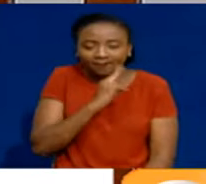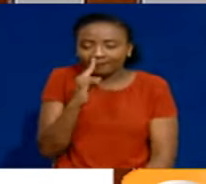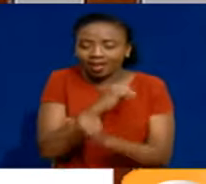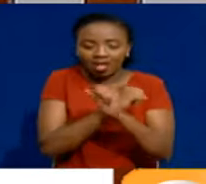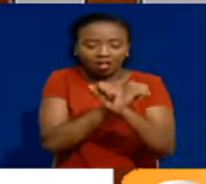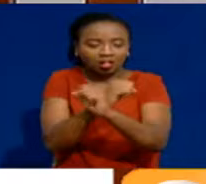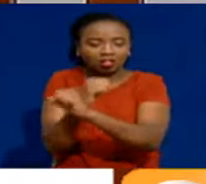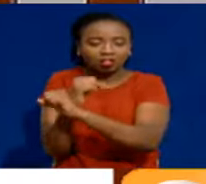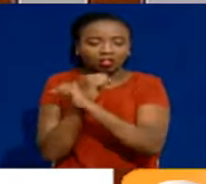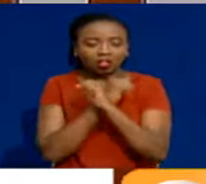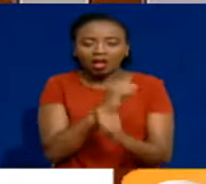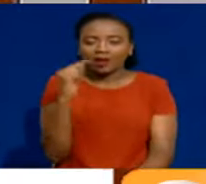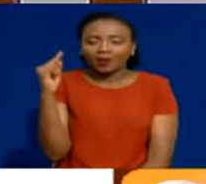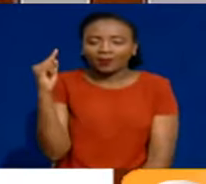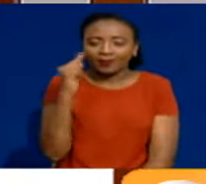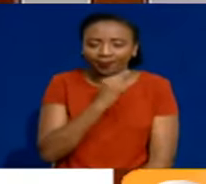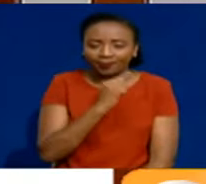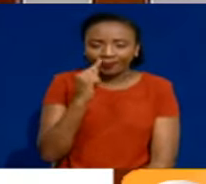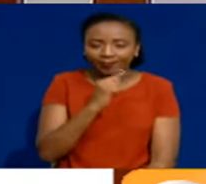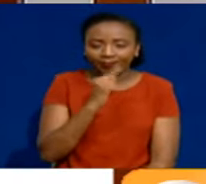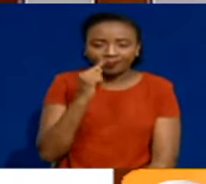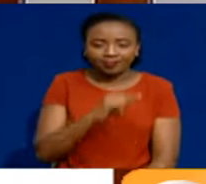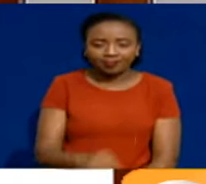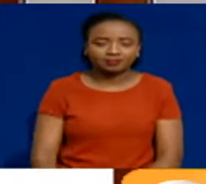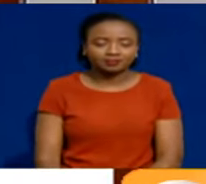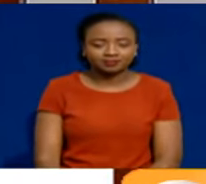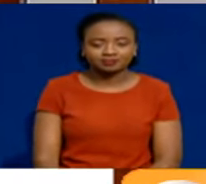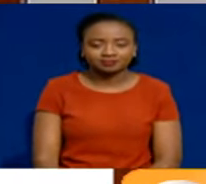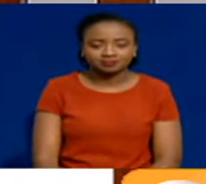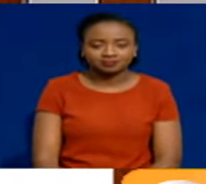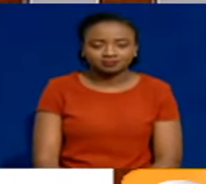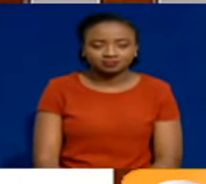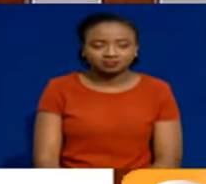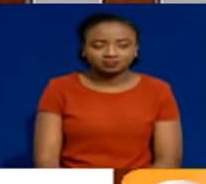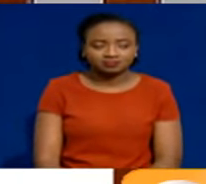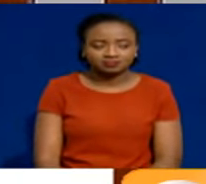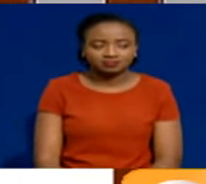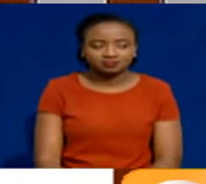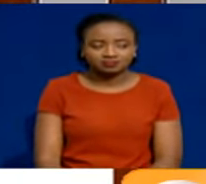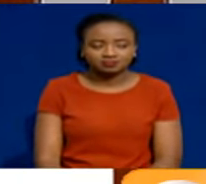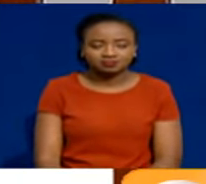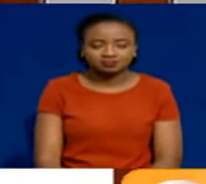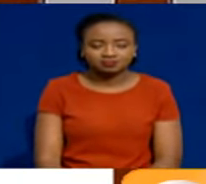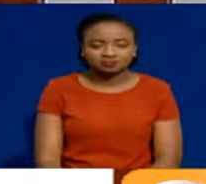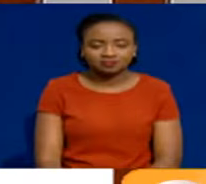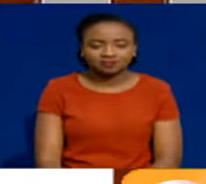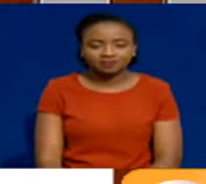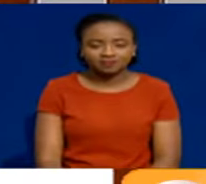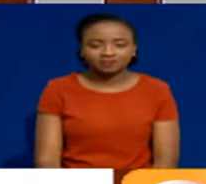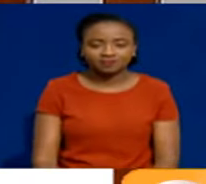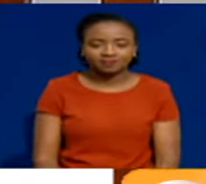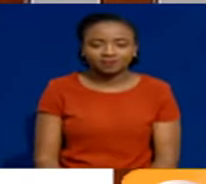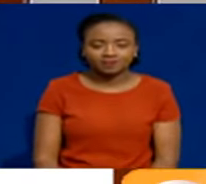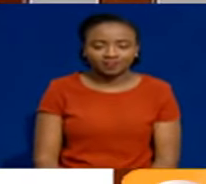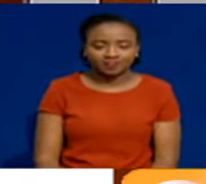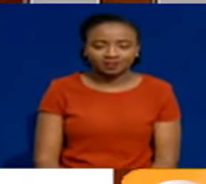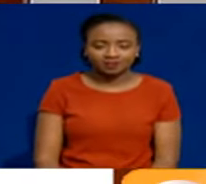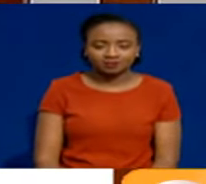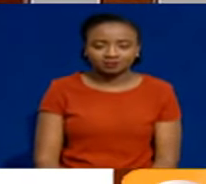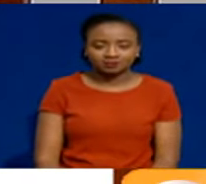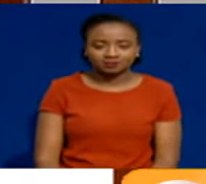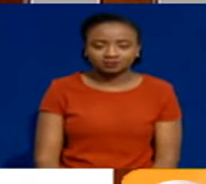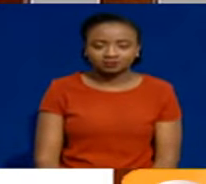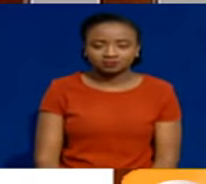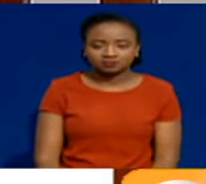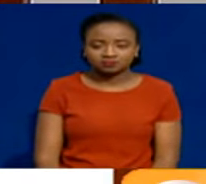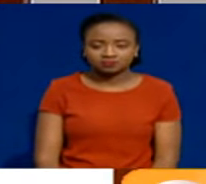president is a person who is the first prisoner is a president. For young people, you can do other jobs. You wait until when you are old.